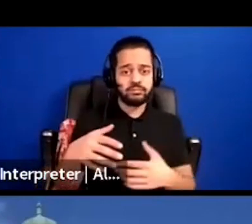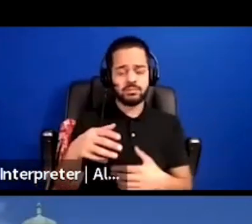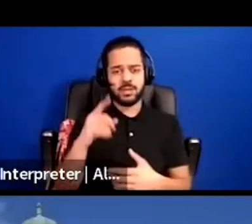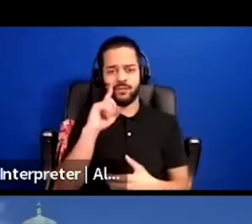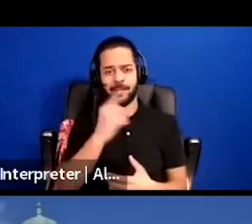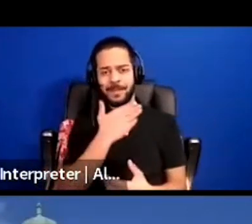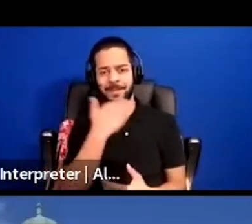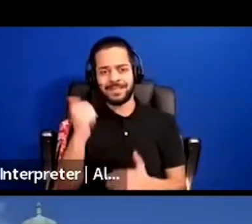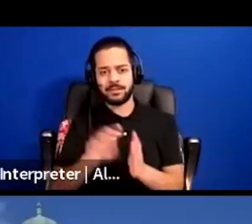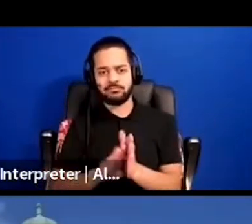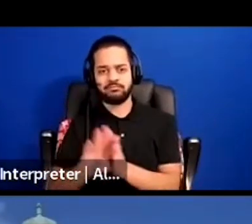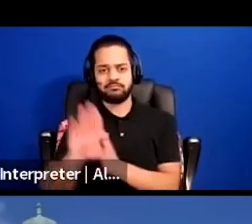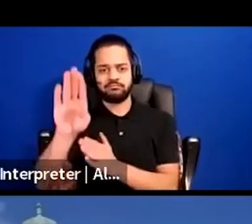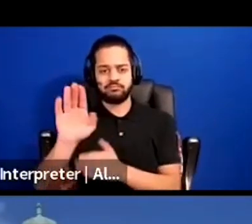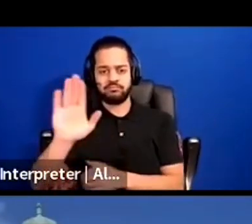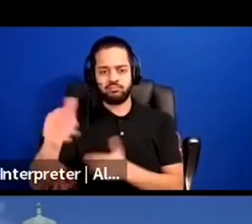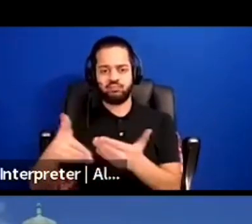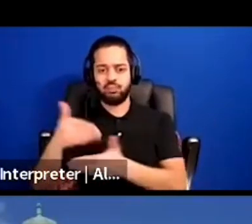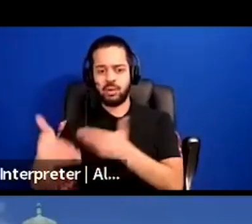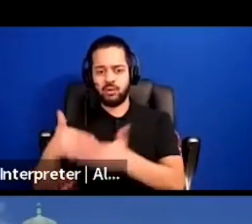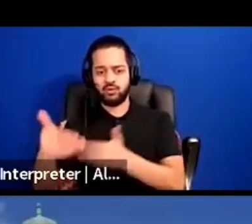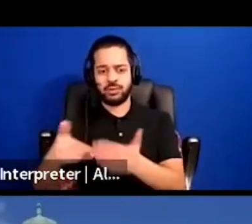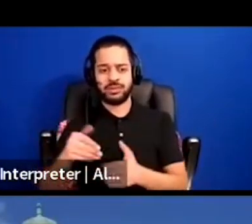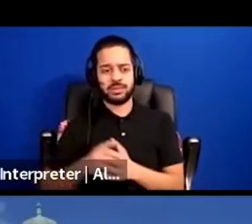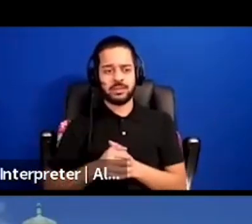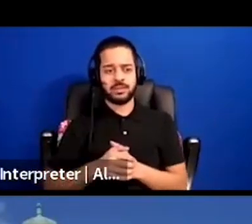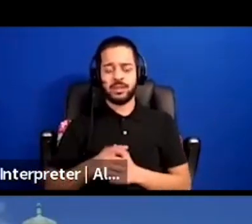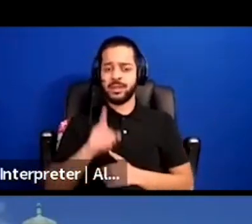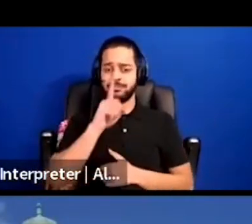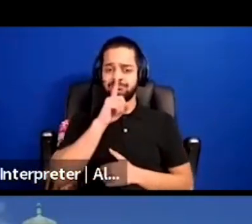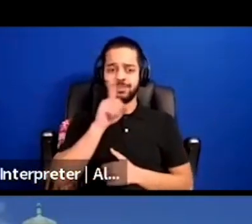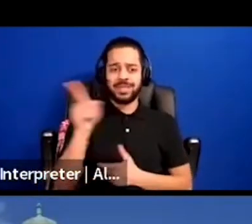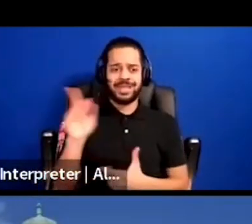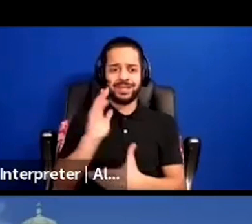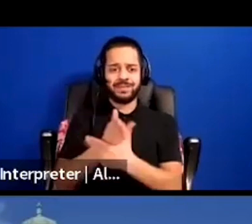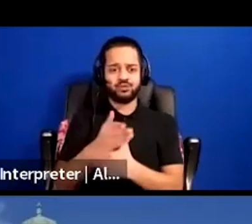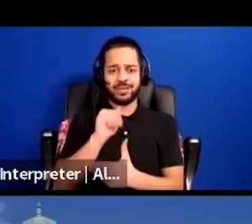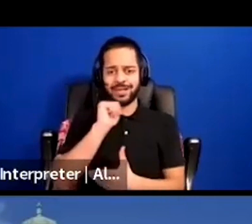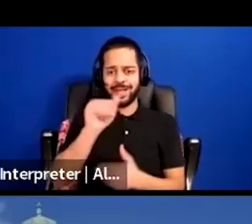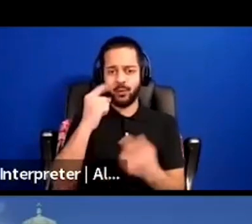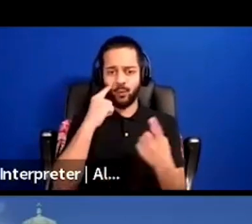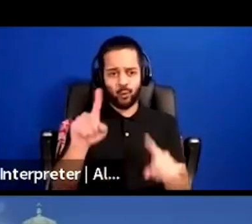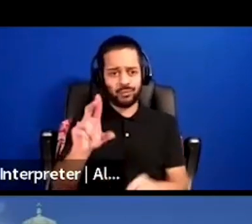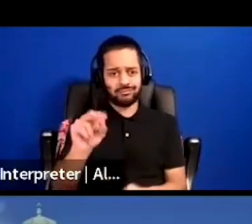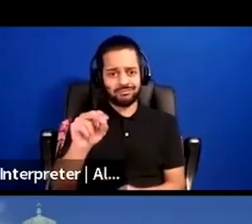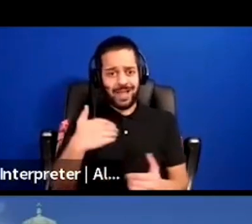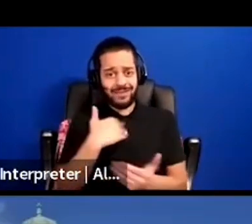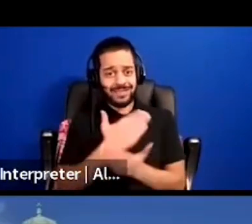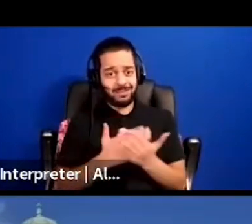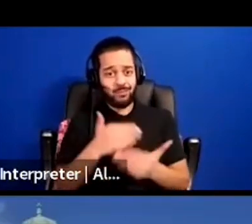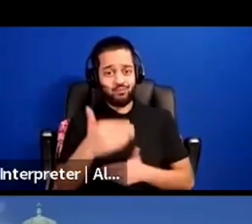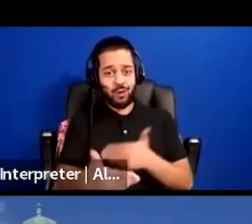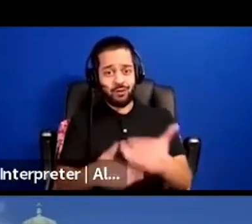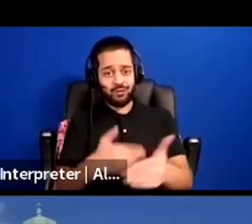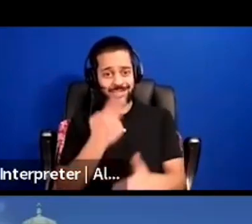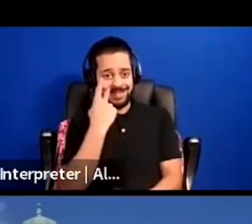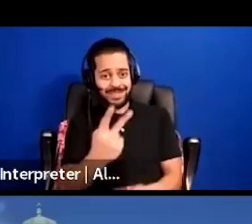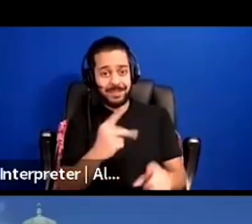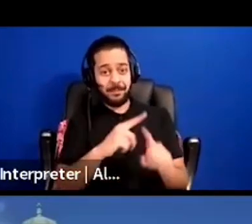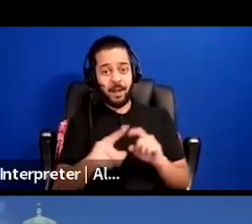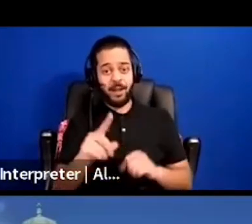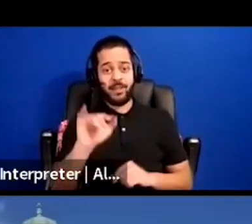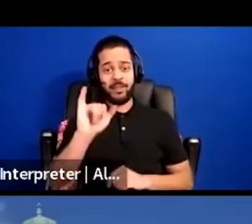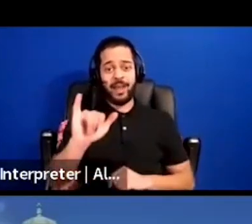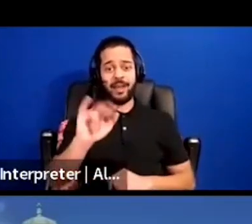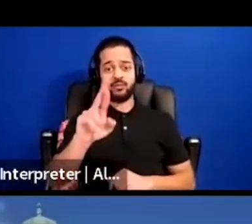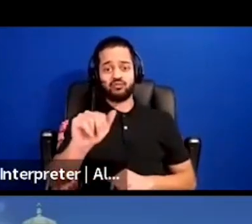that progress, because she was making, it wasn't that the intervention wasn't working, she was making progress, but not at the rate that we expected her to